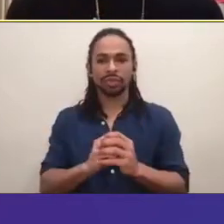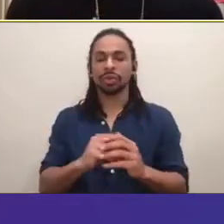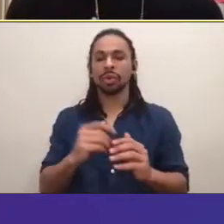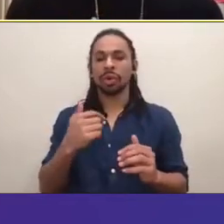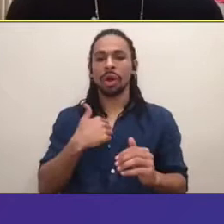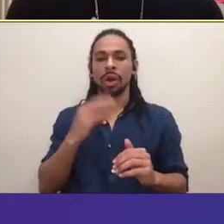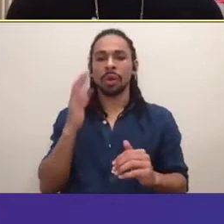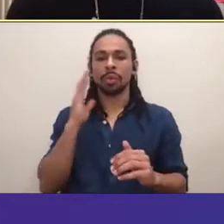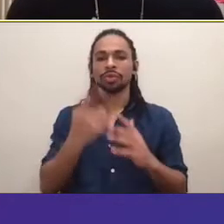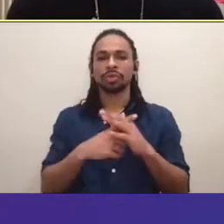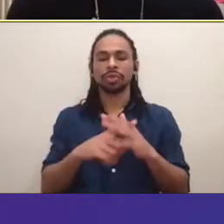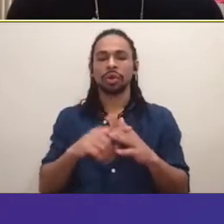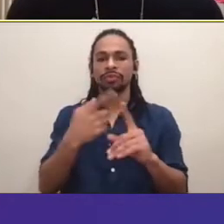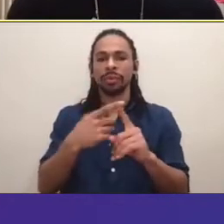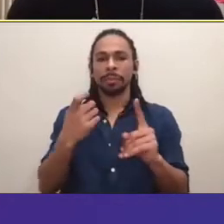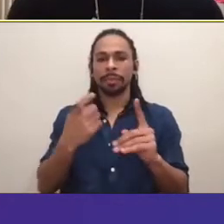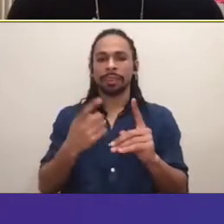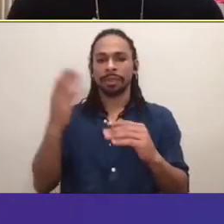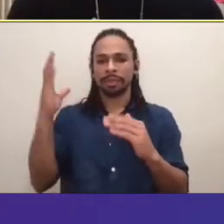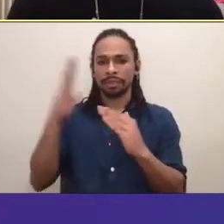from the beginning.